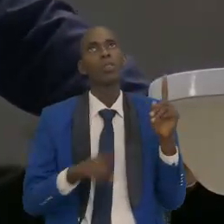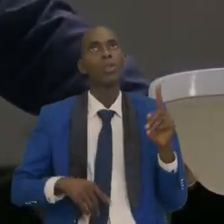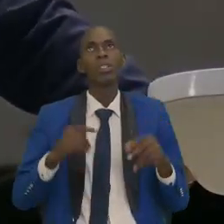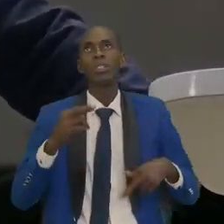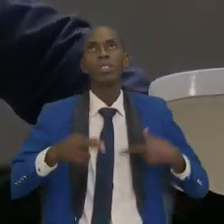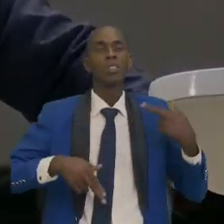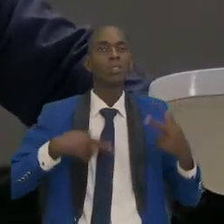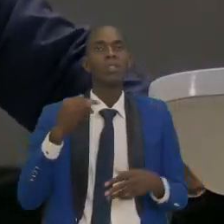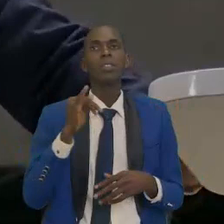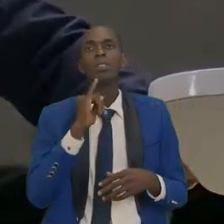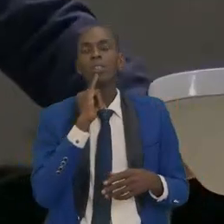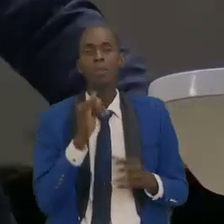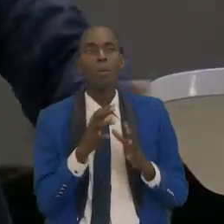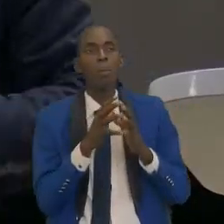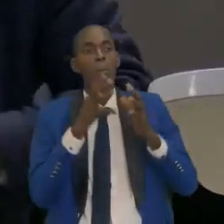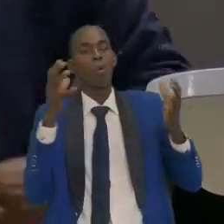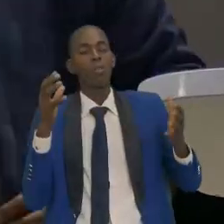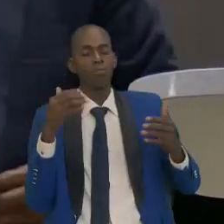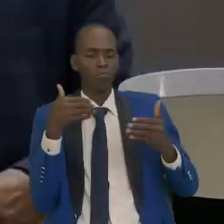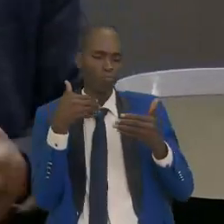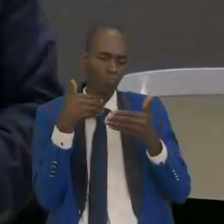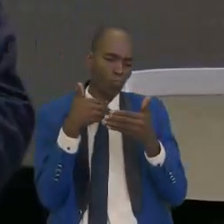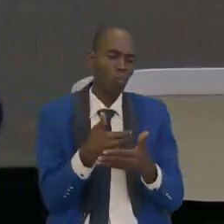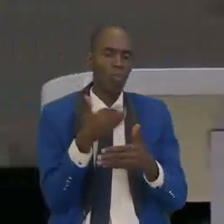nearer much nearer than before